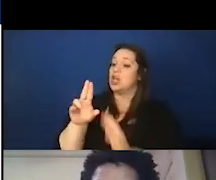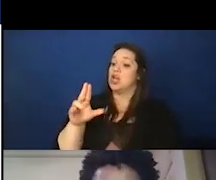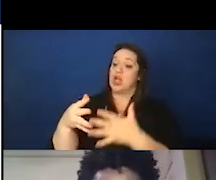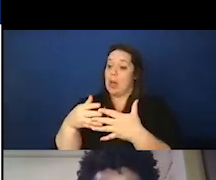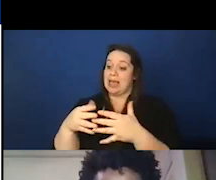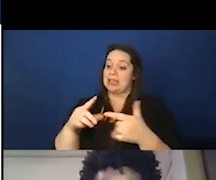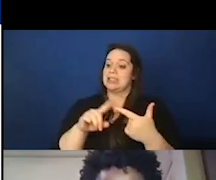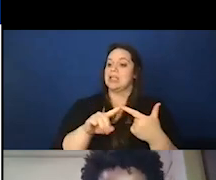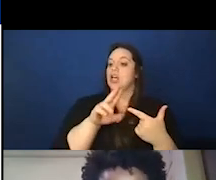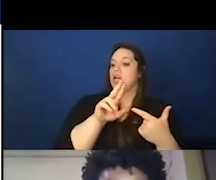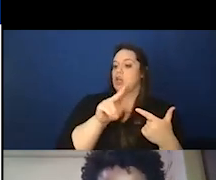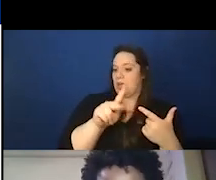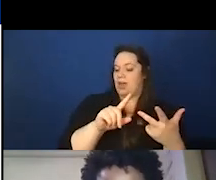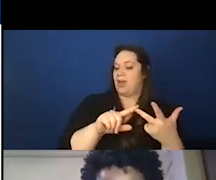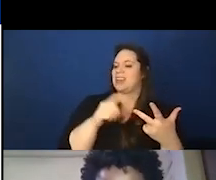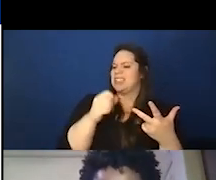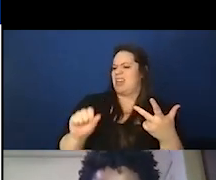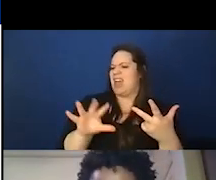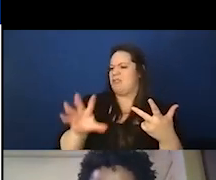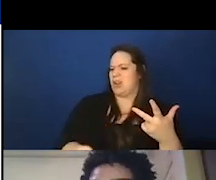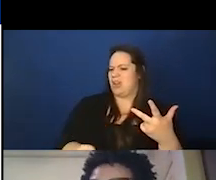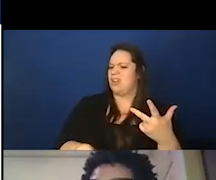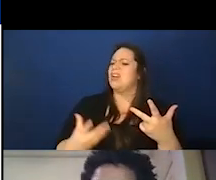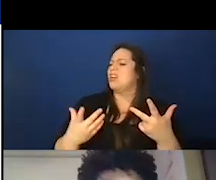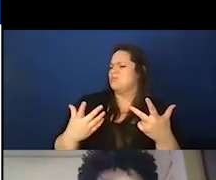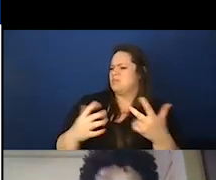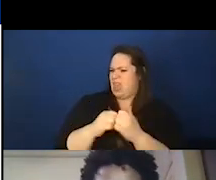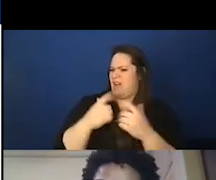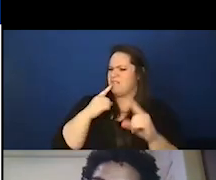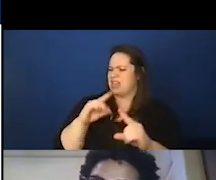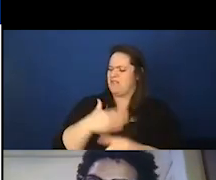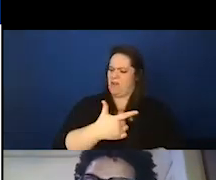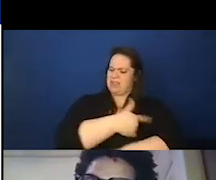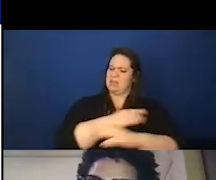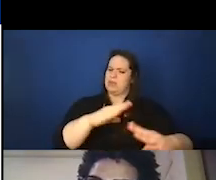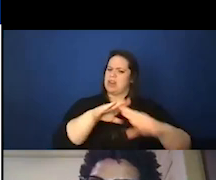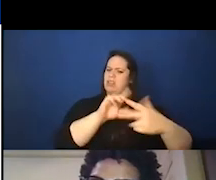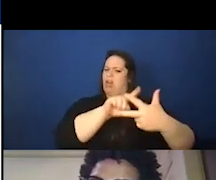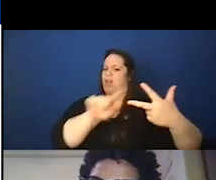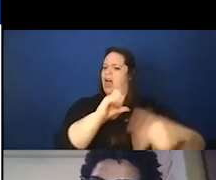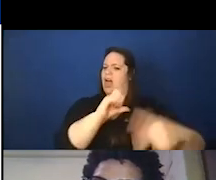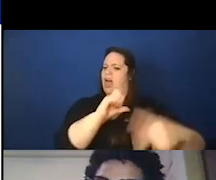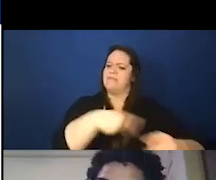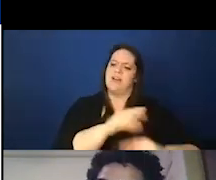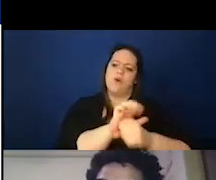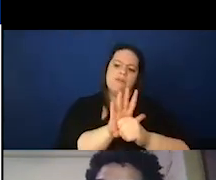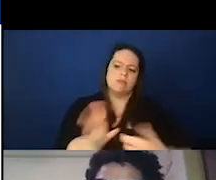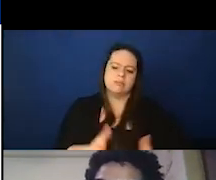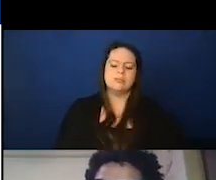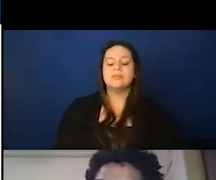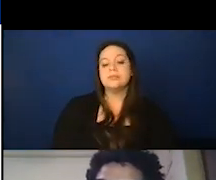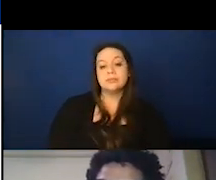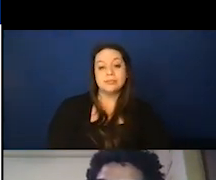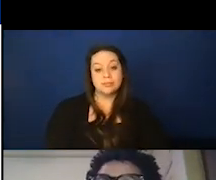South Africa. How effective are the vaccines in protecting individuals from those variants? So for the UK, which